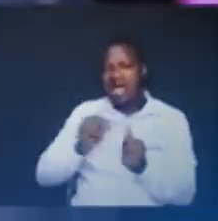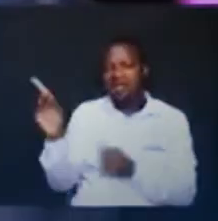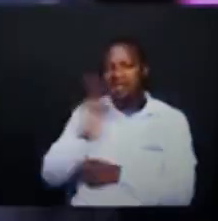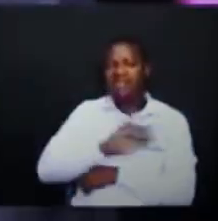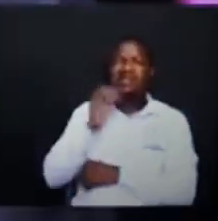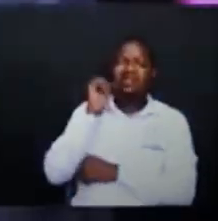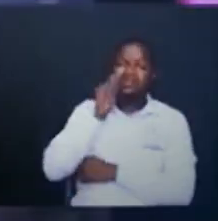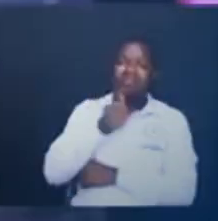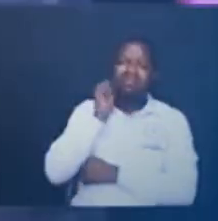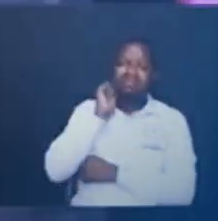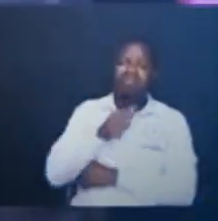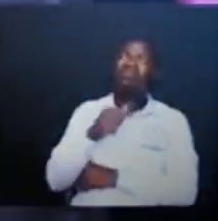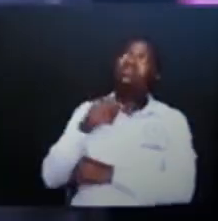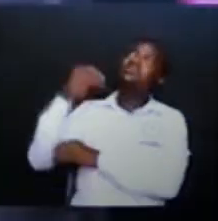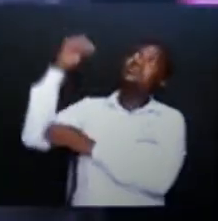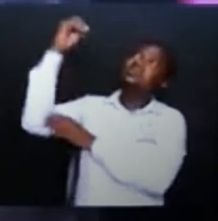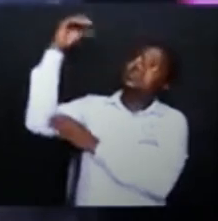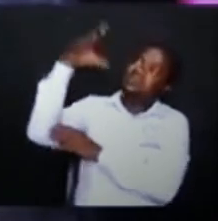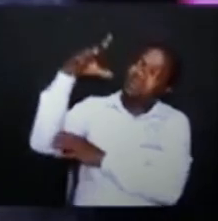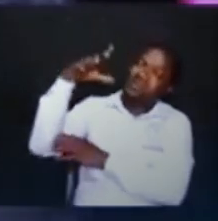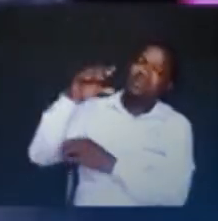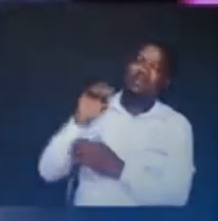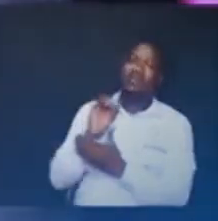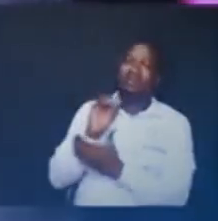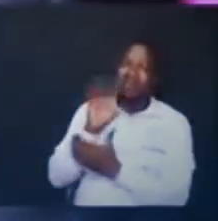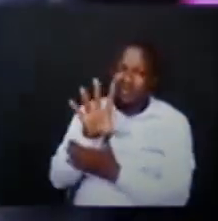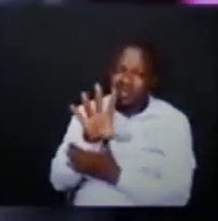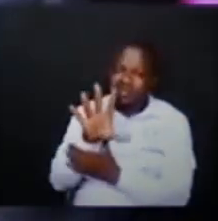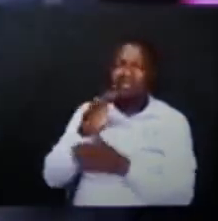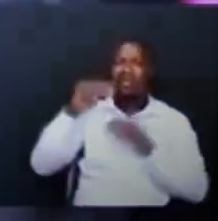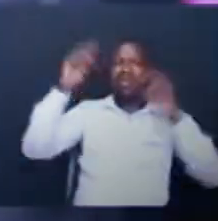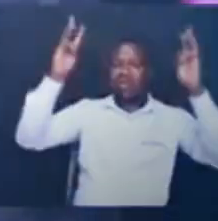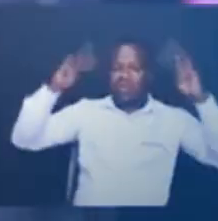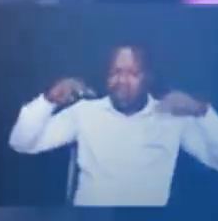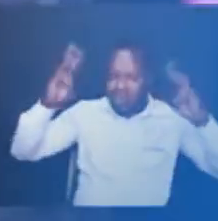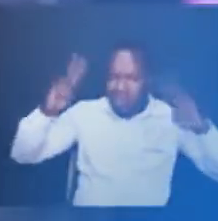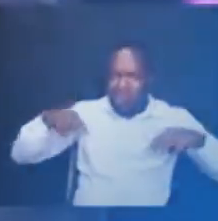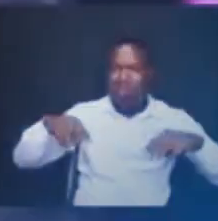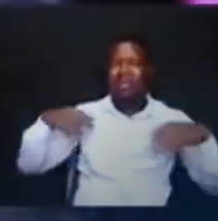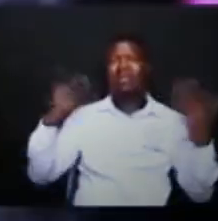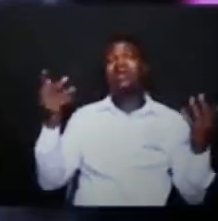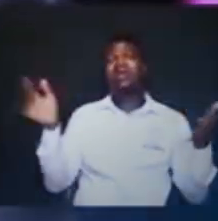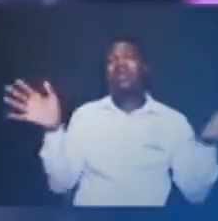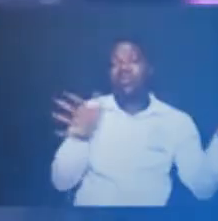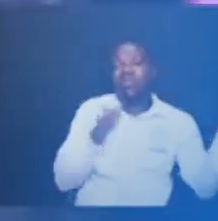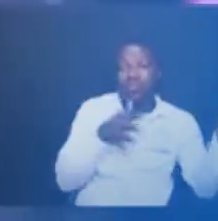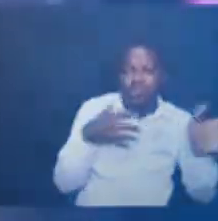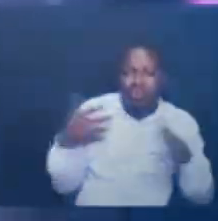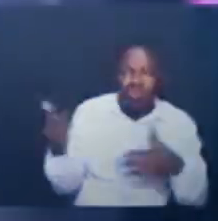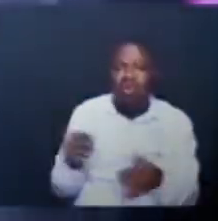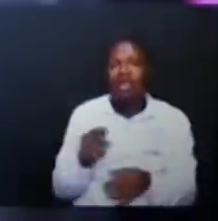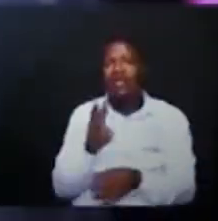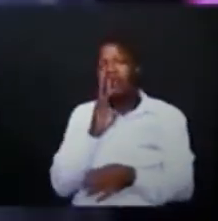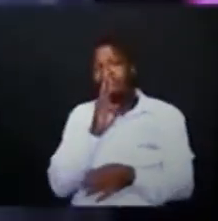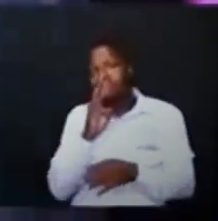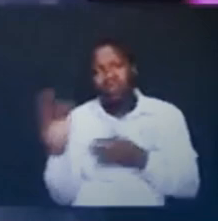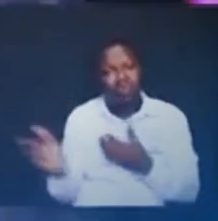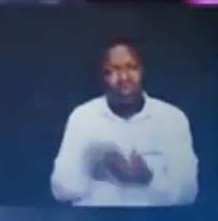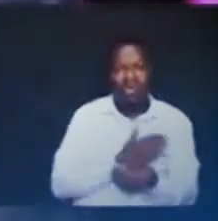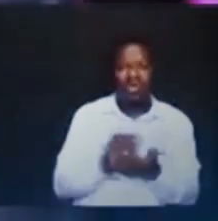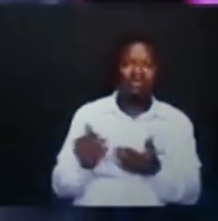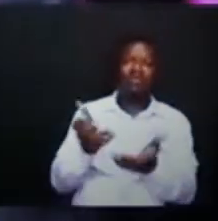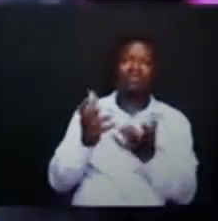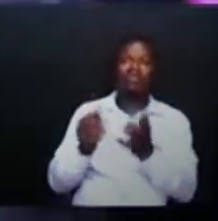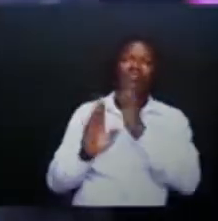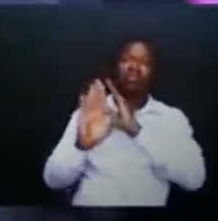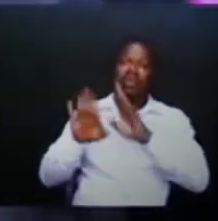light, sunlight, sunshine, rains, air, whatever.